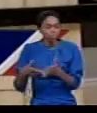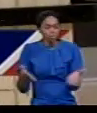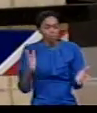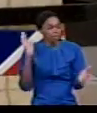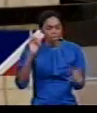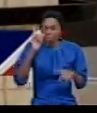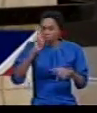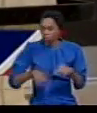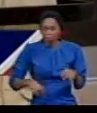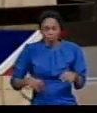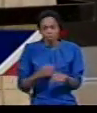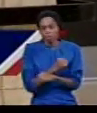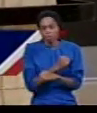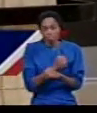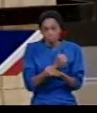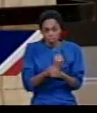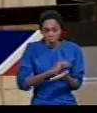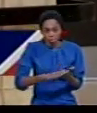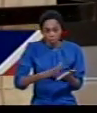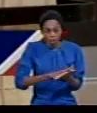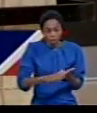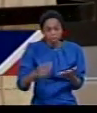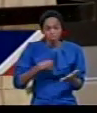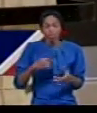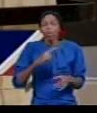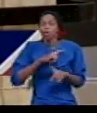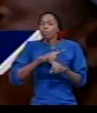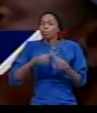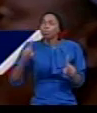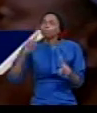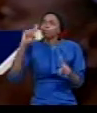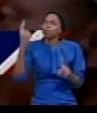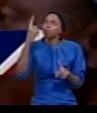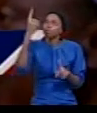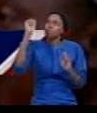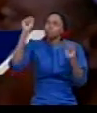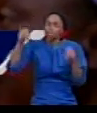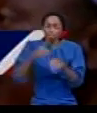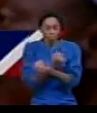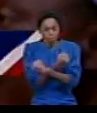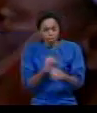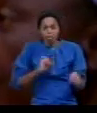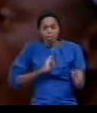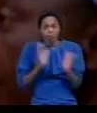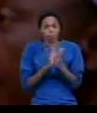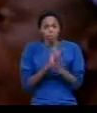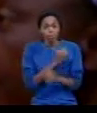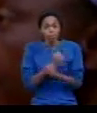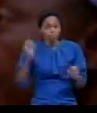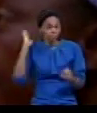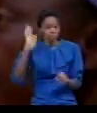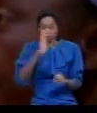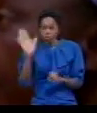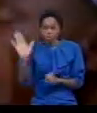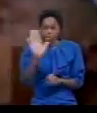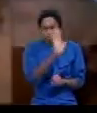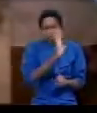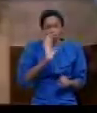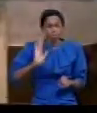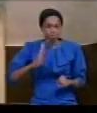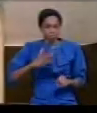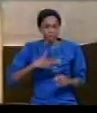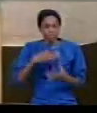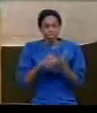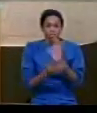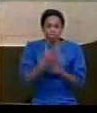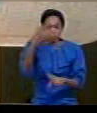save. And I pray the salvation of God will be ours in Jesus' name. We're coming to point number two now. Point number